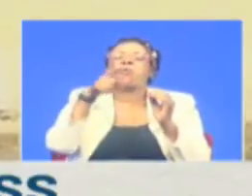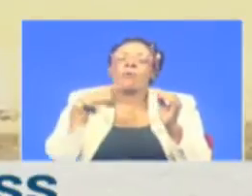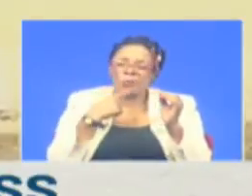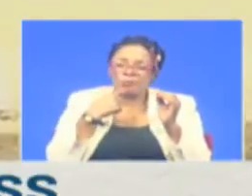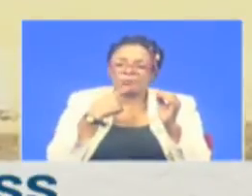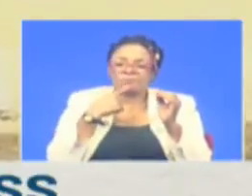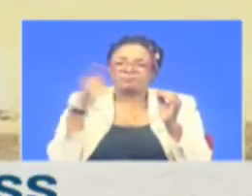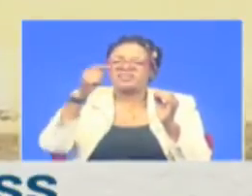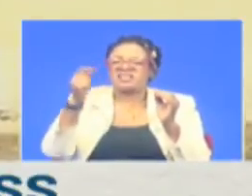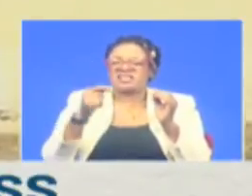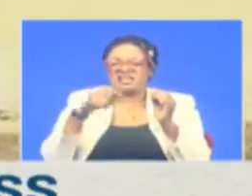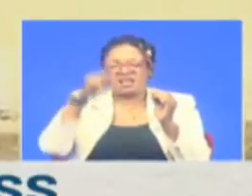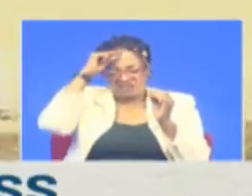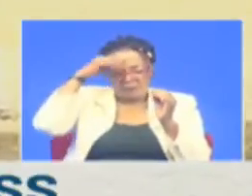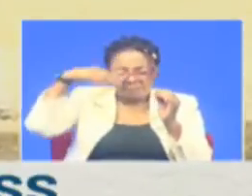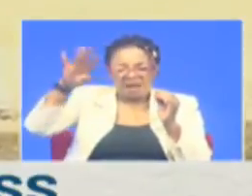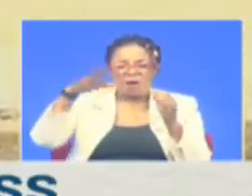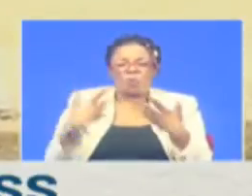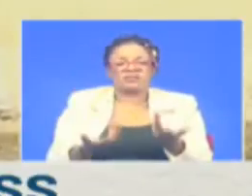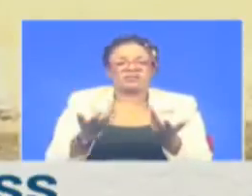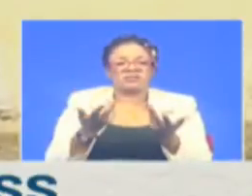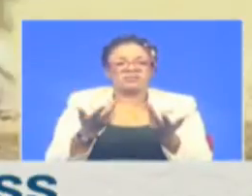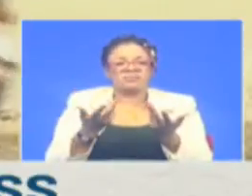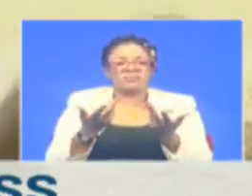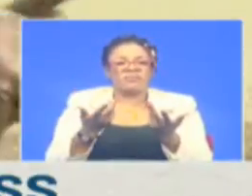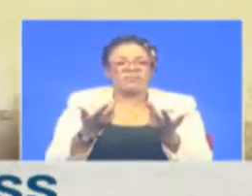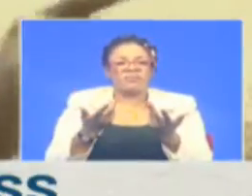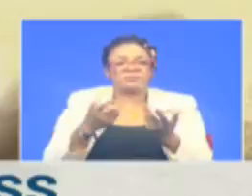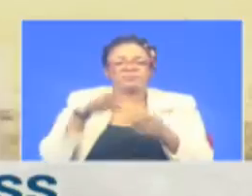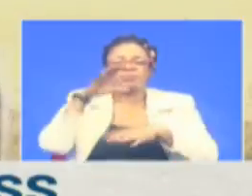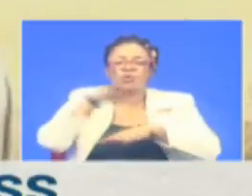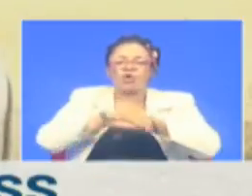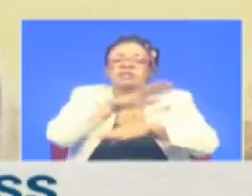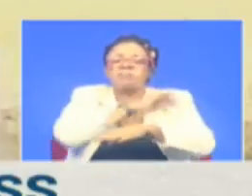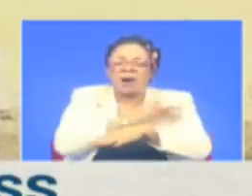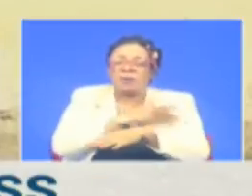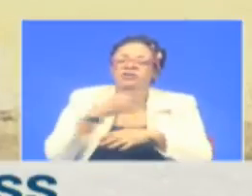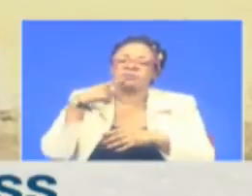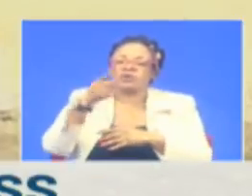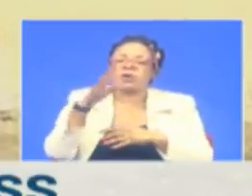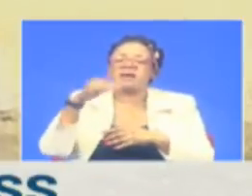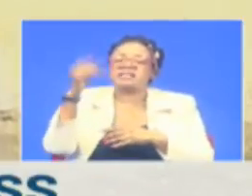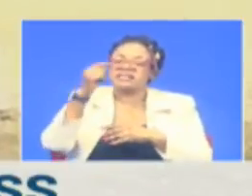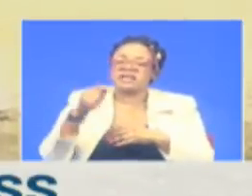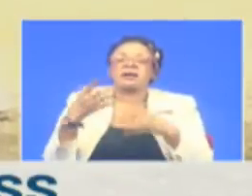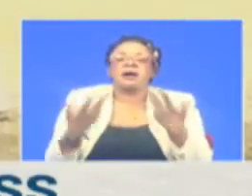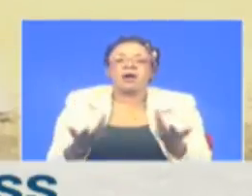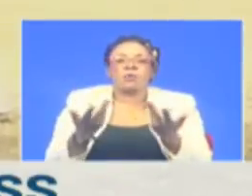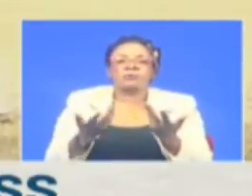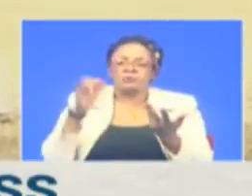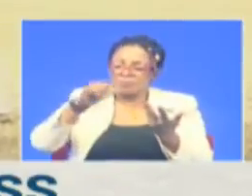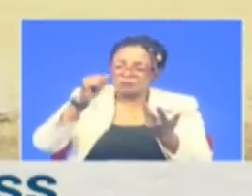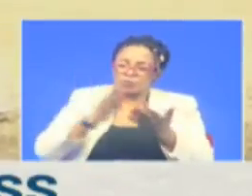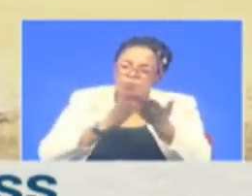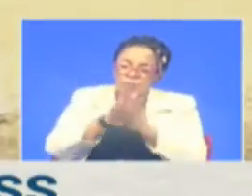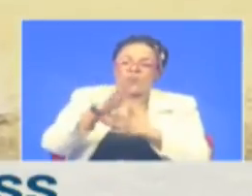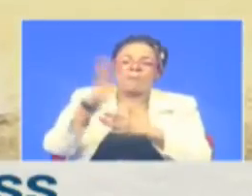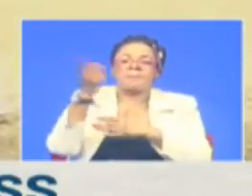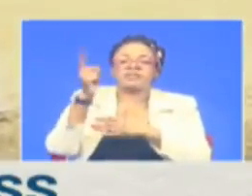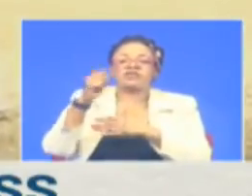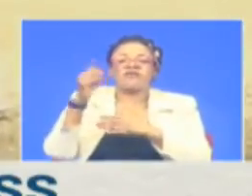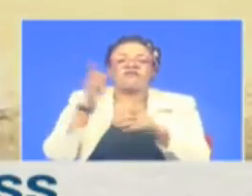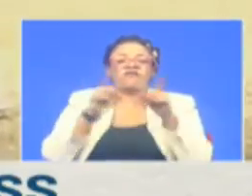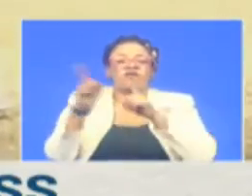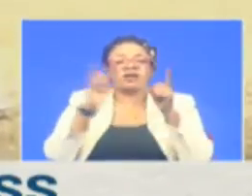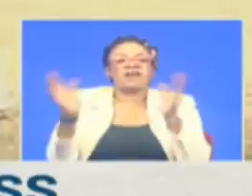Tanzania ni serikali yao ni nini kwa Kenya? Ulipataje uwezo wa kuambiwa na serikali ya Tanzania? Hiyo ingeenda through the Minister of Foreign Affairs. But with